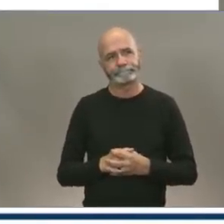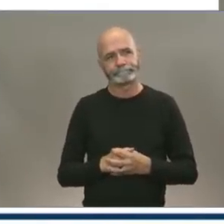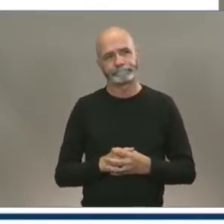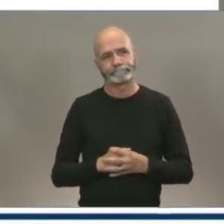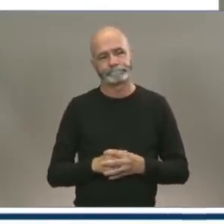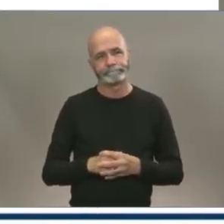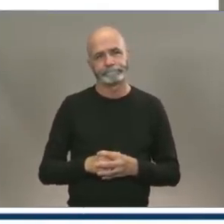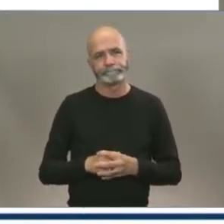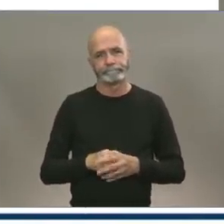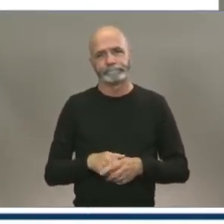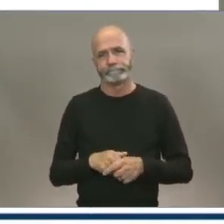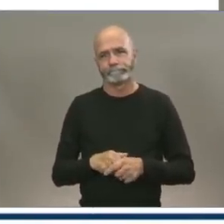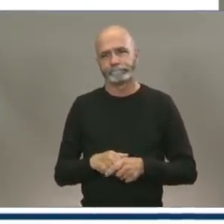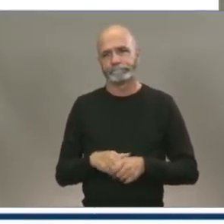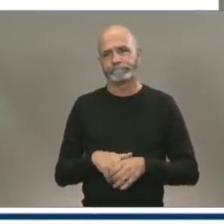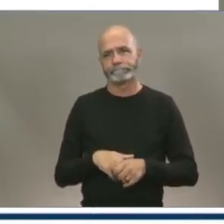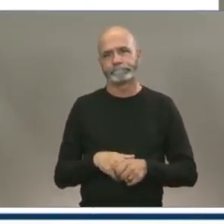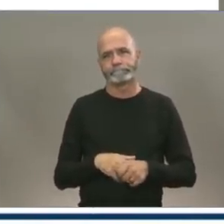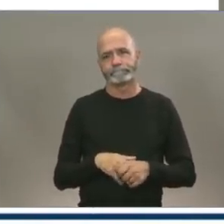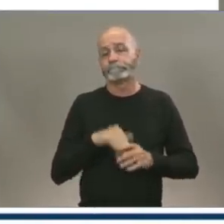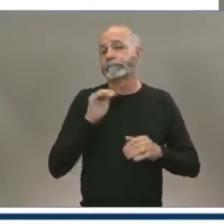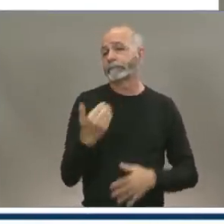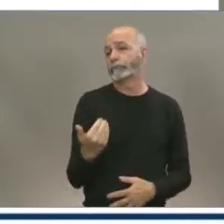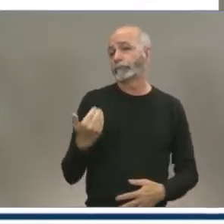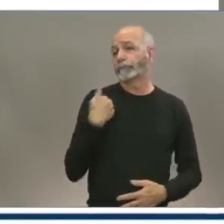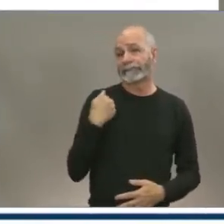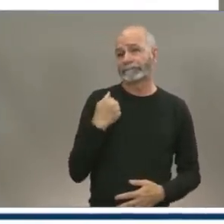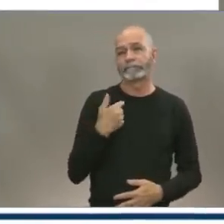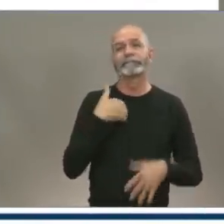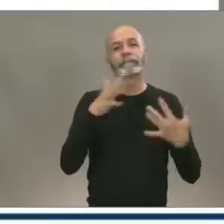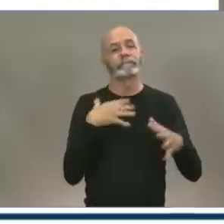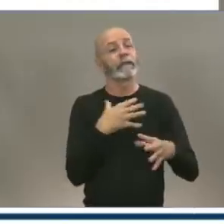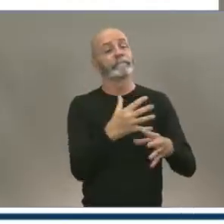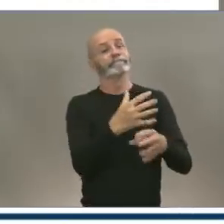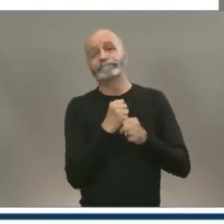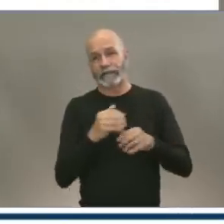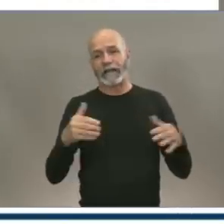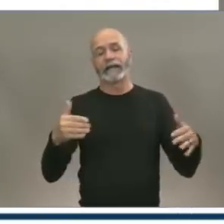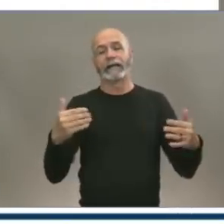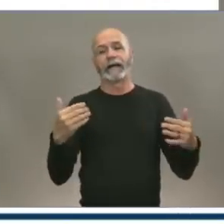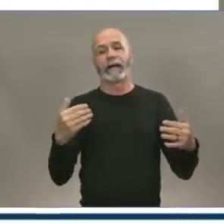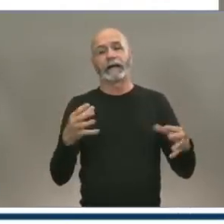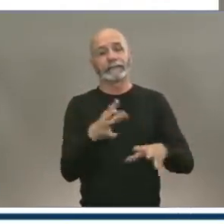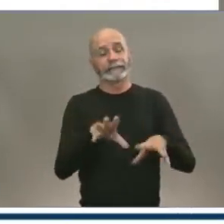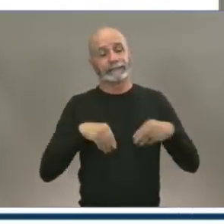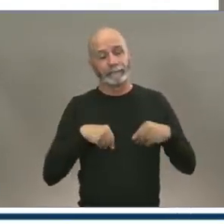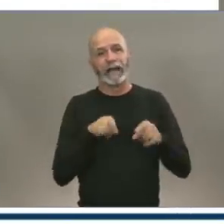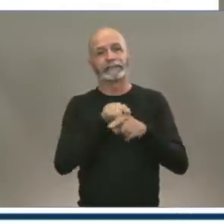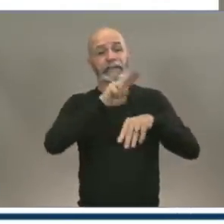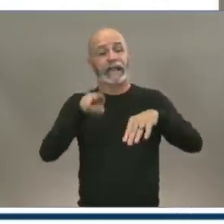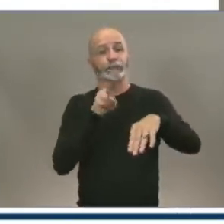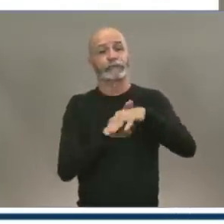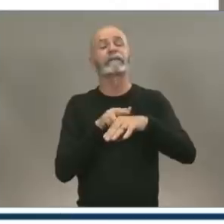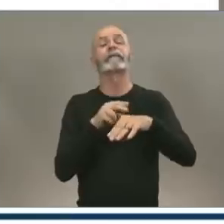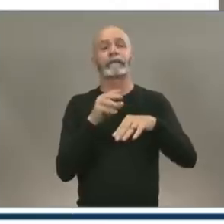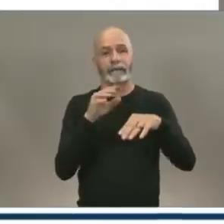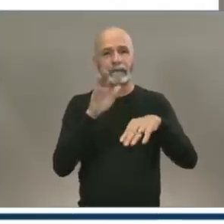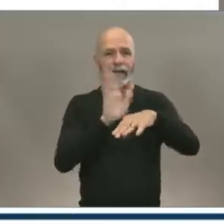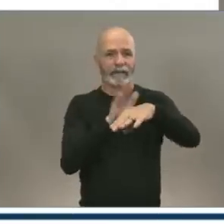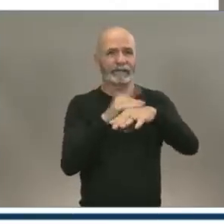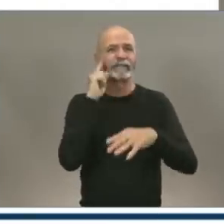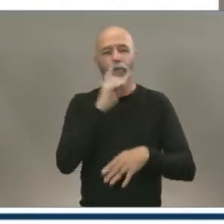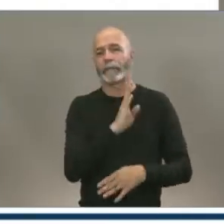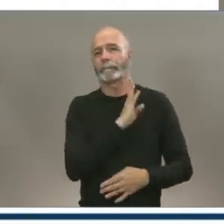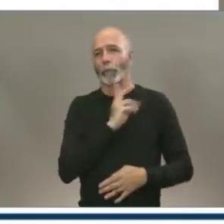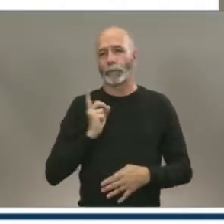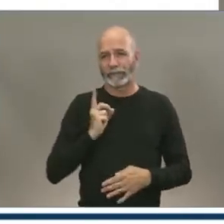Earlier this month, we adopted the National Advisory Committee on Immunization recommendation on booster doses. NACI has recommended that